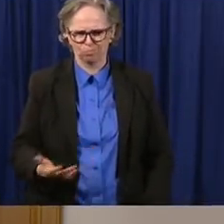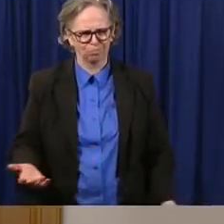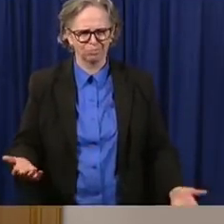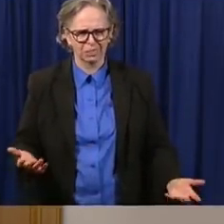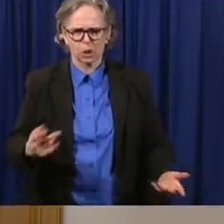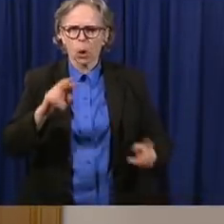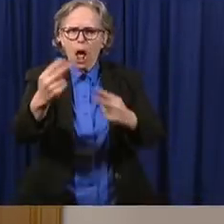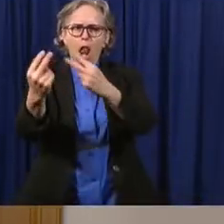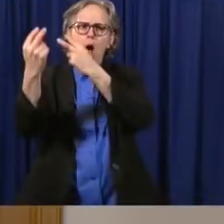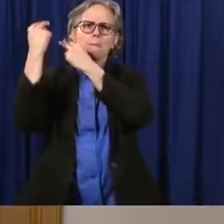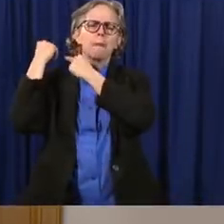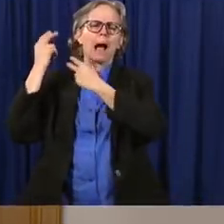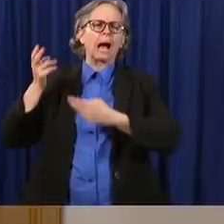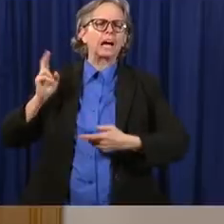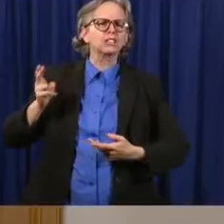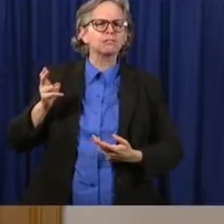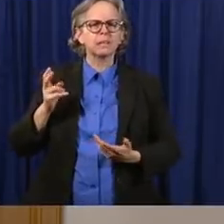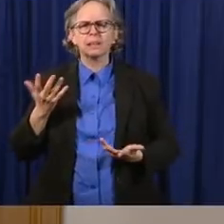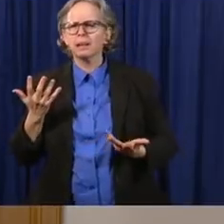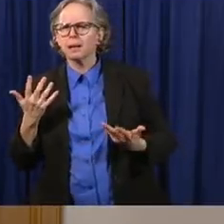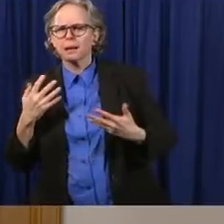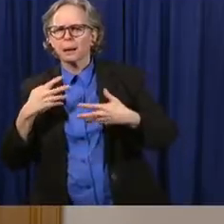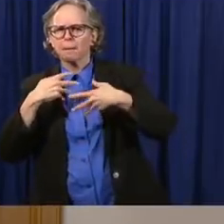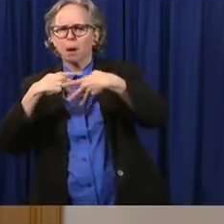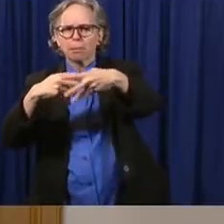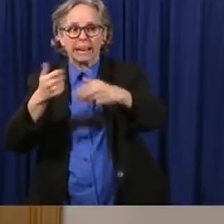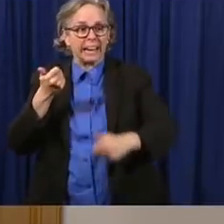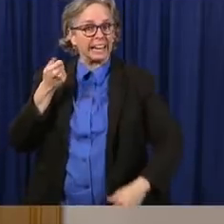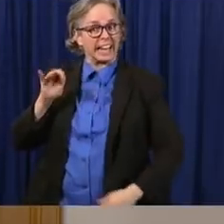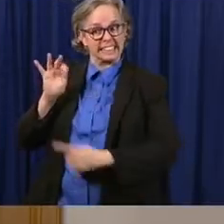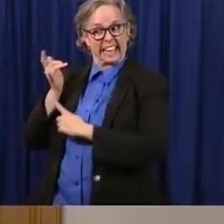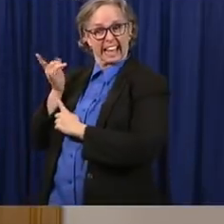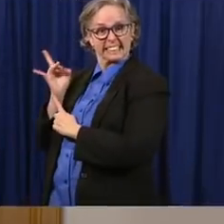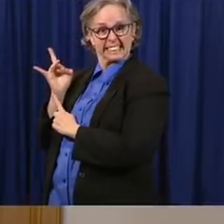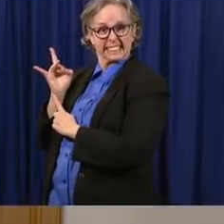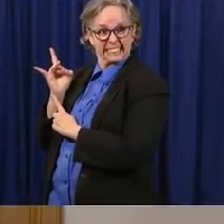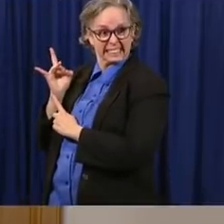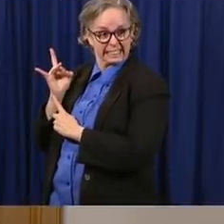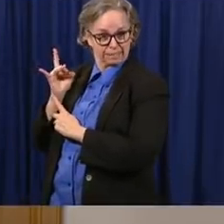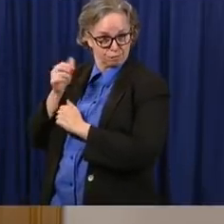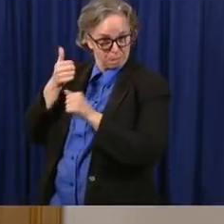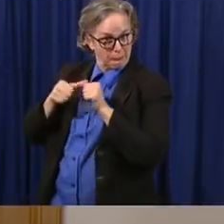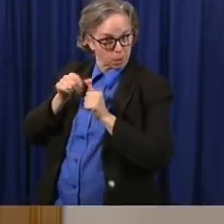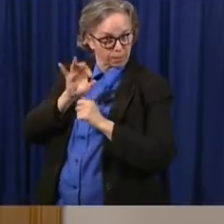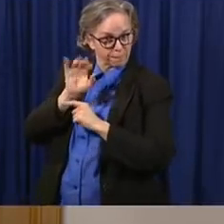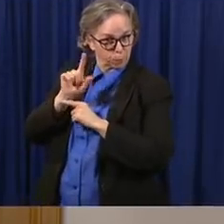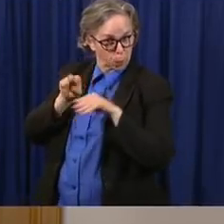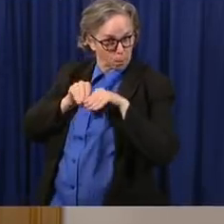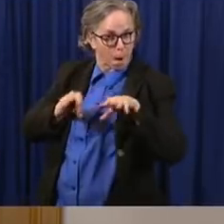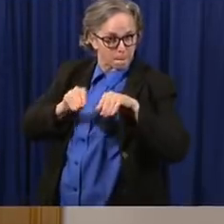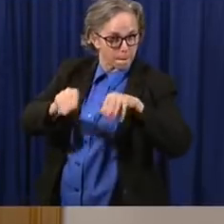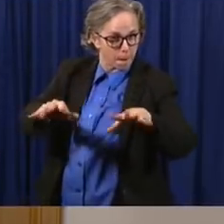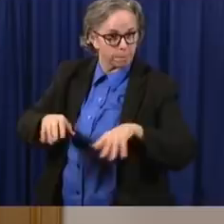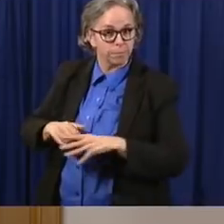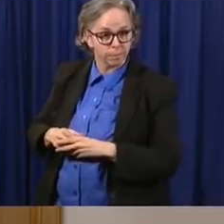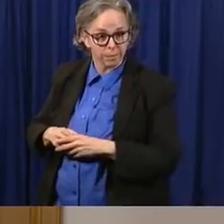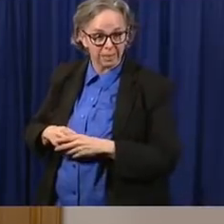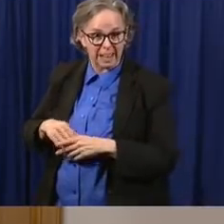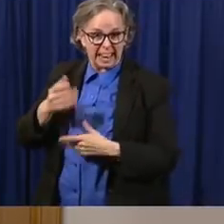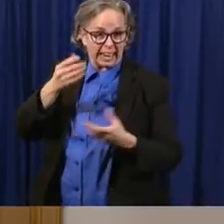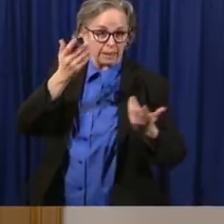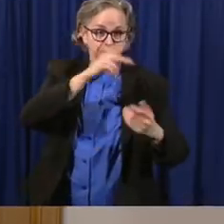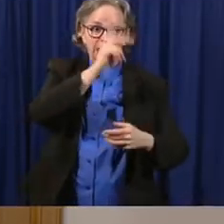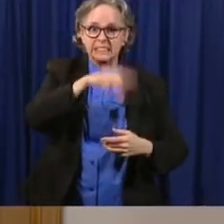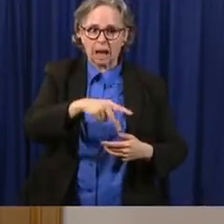before, but when you go back 1918, the pandemic then, one of the things that Philadelphia got wrong was they